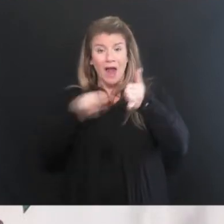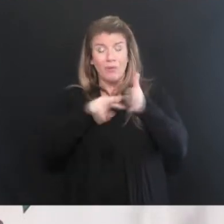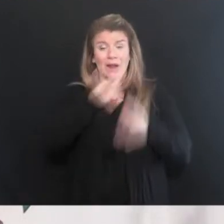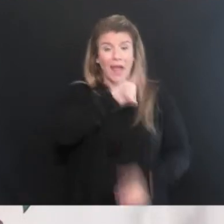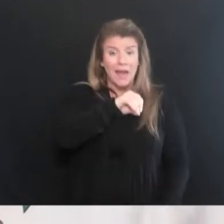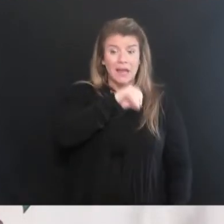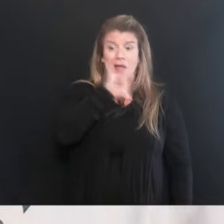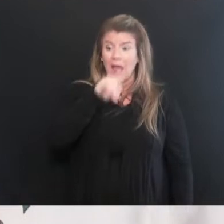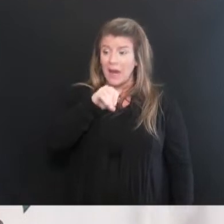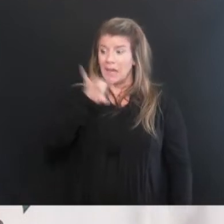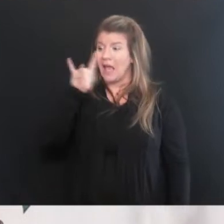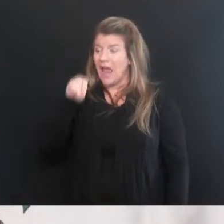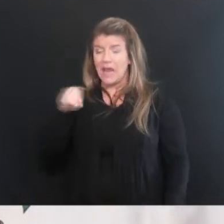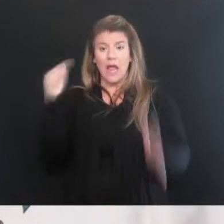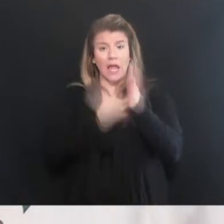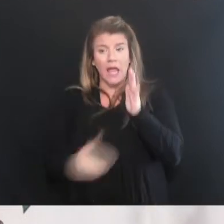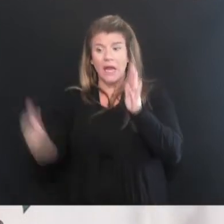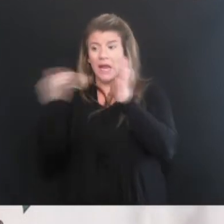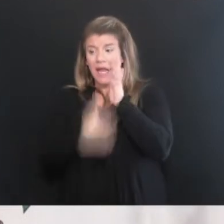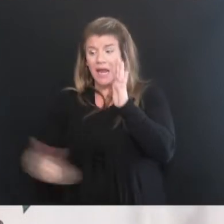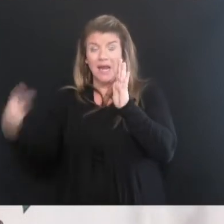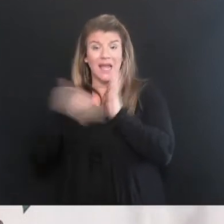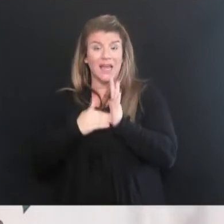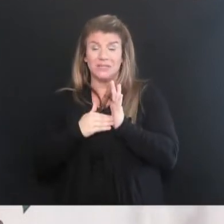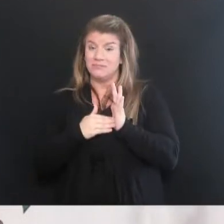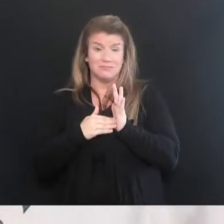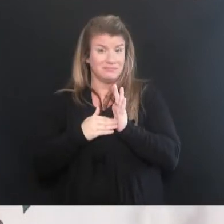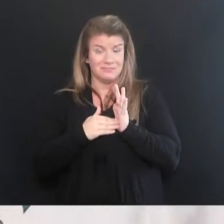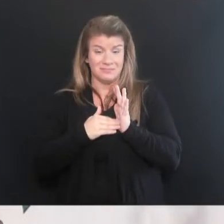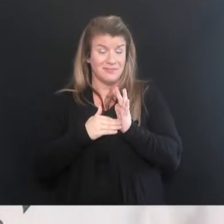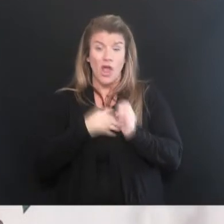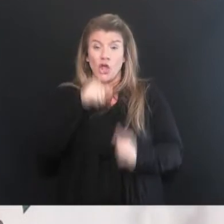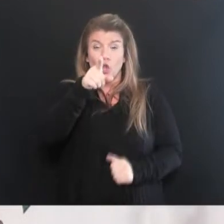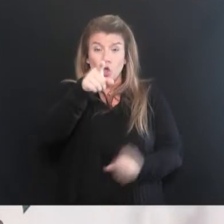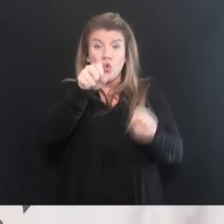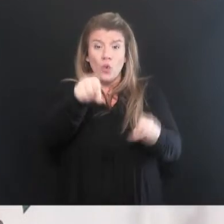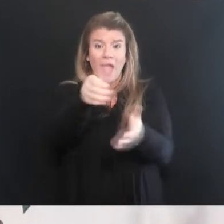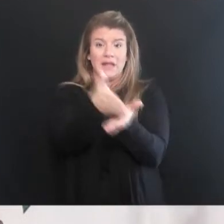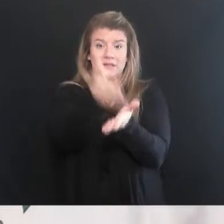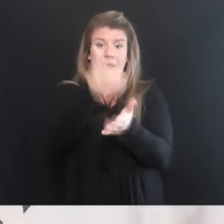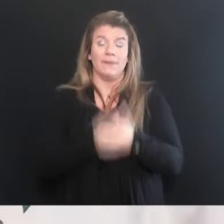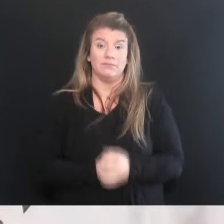state? You can stop it. You can stop it, just like I've said.